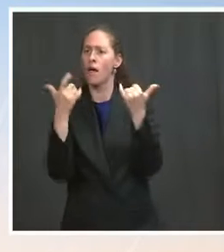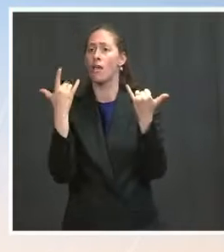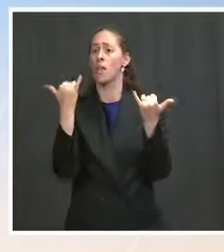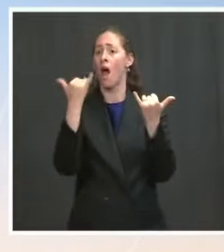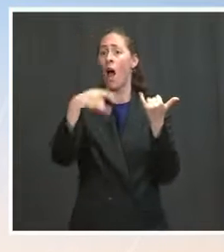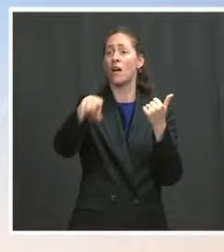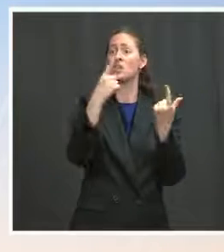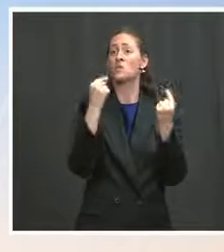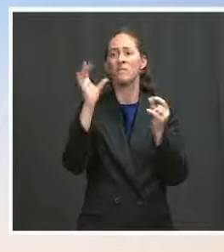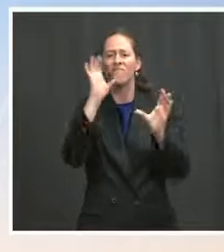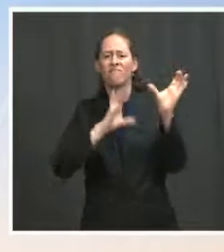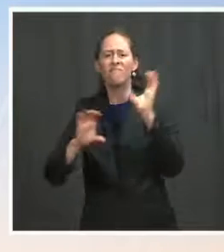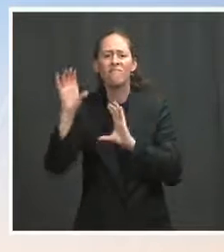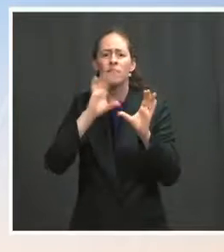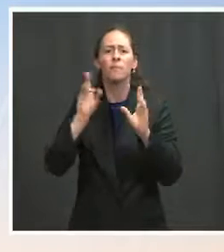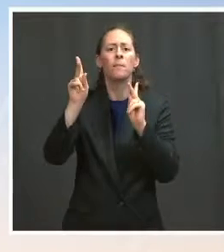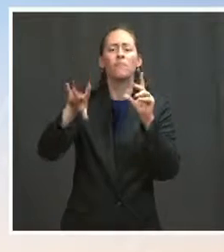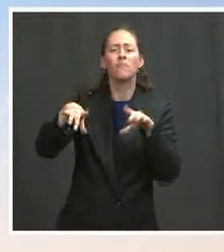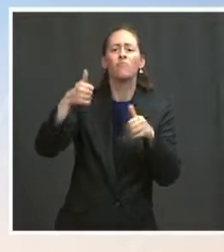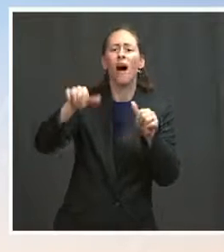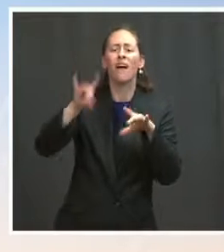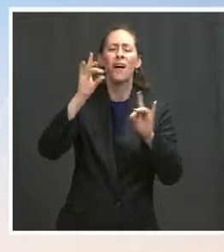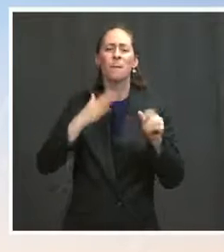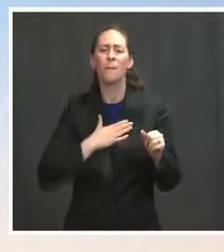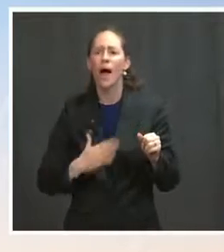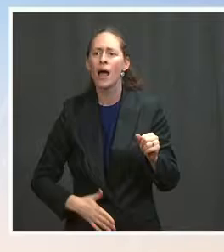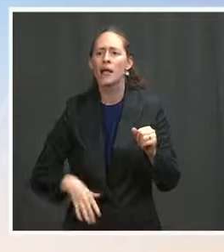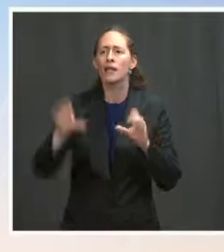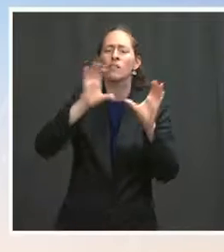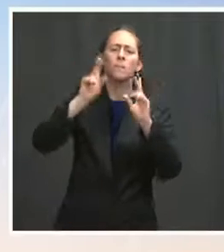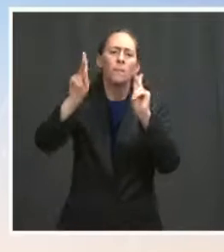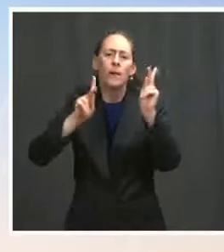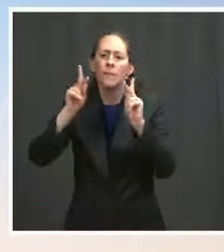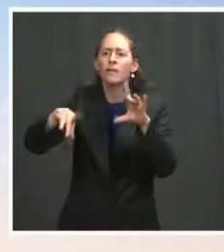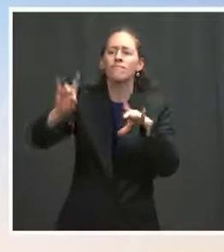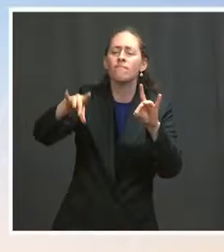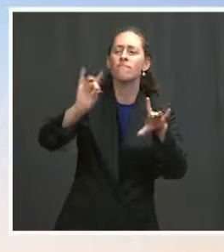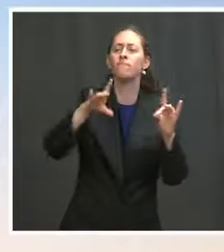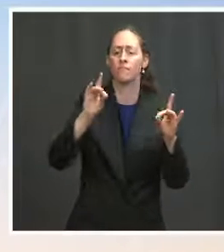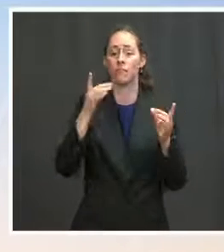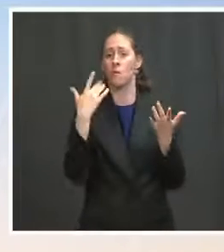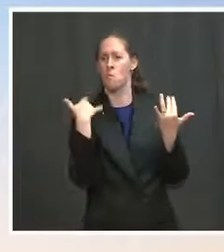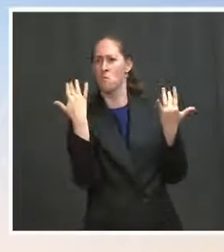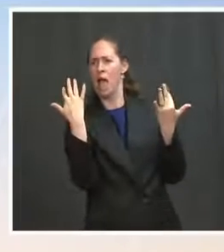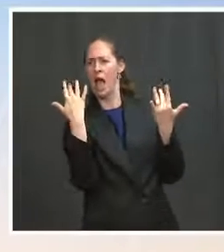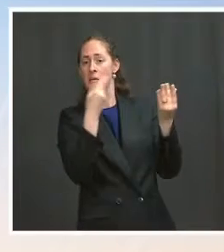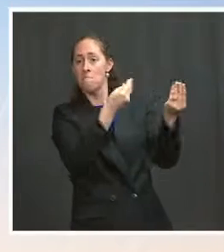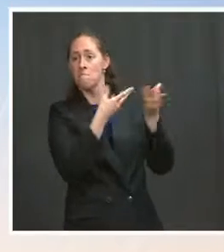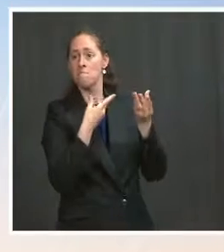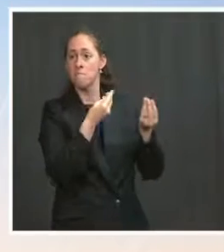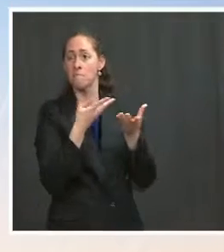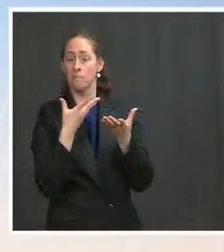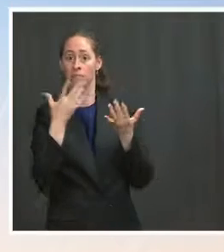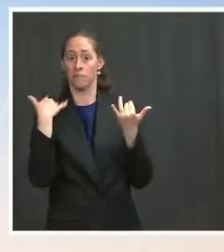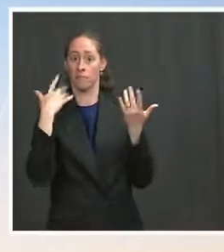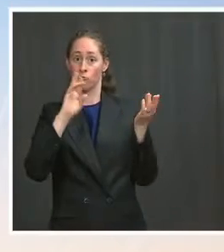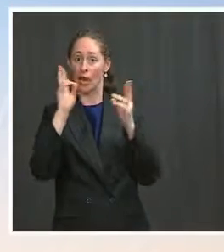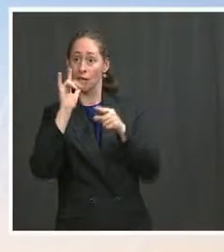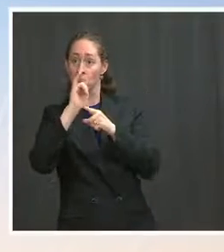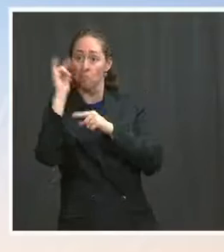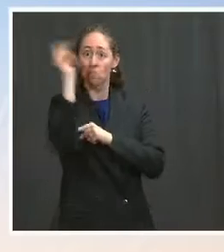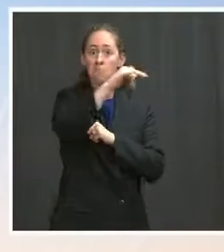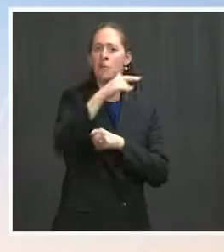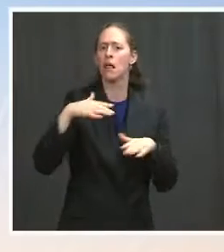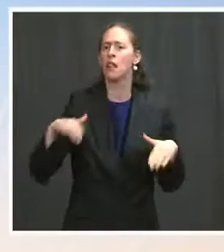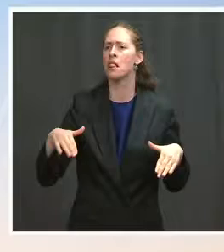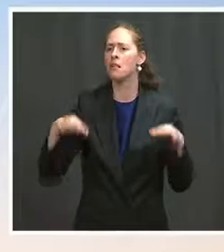this, and there have been frequent updates from local authorities on the ground. So I don't have any trip to preview or predict for you at this point in time. How